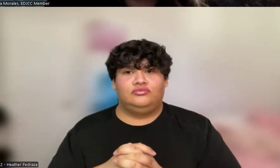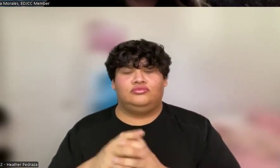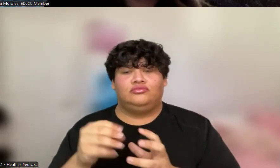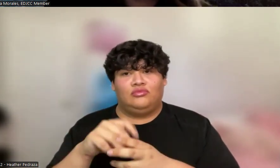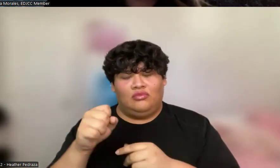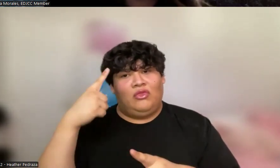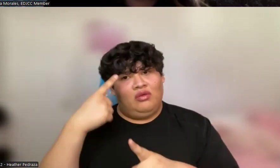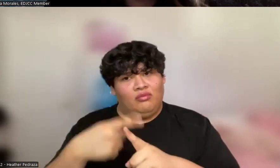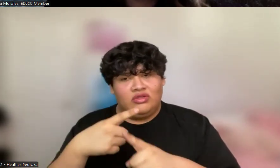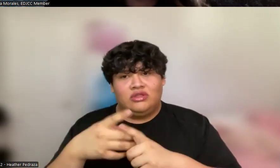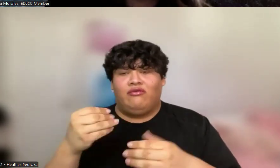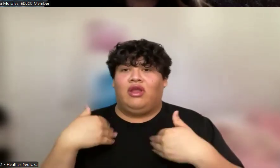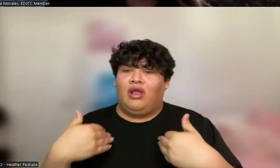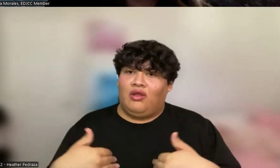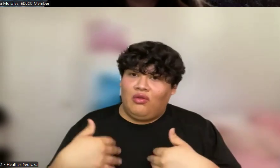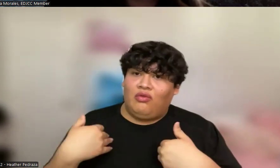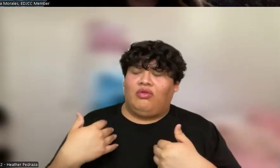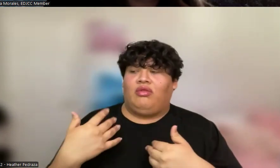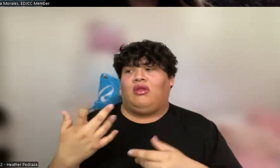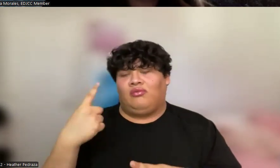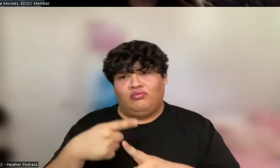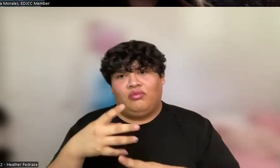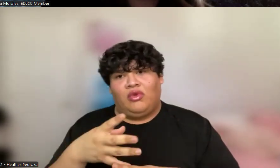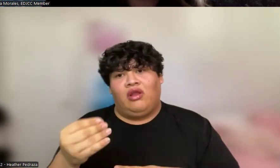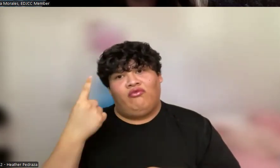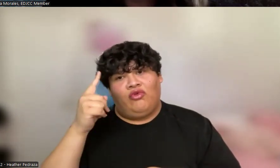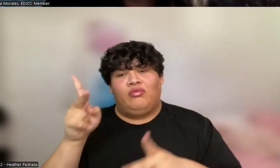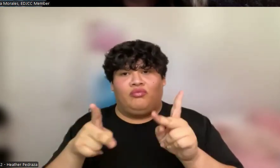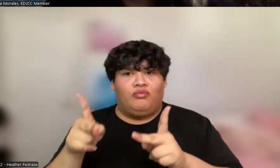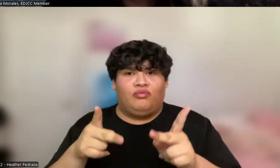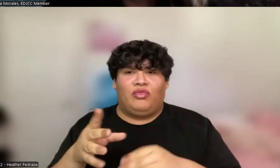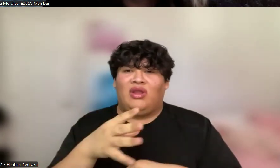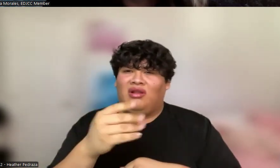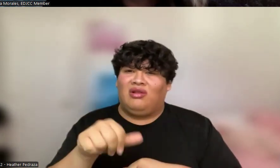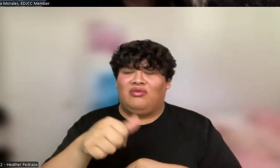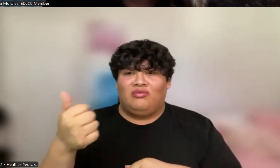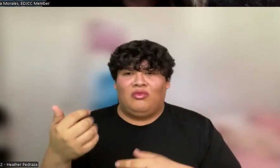positive health outcomes for individuals. Another issue